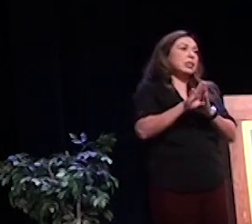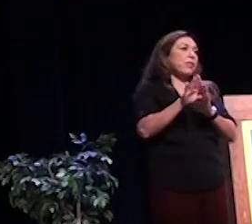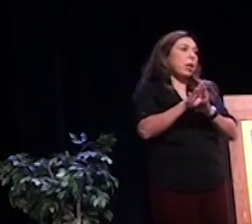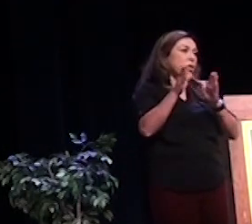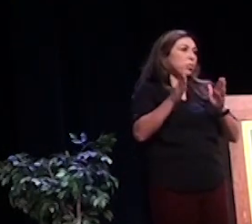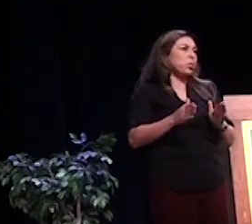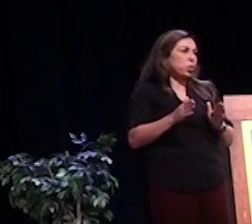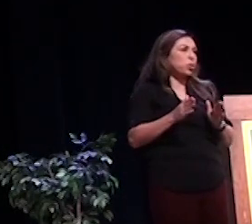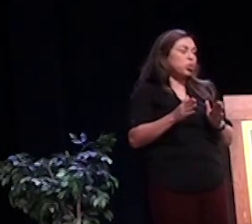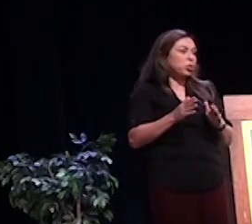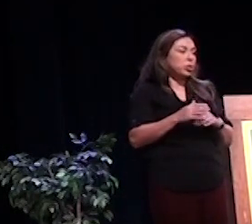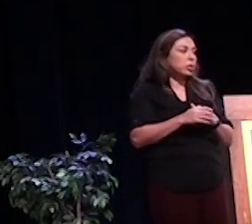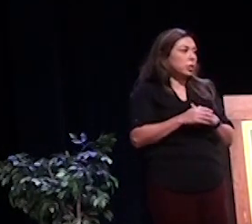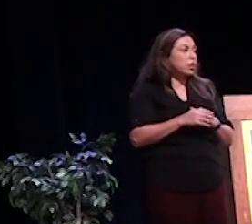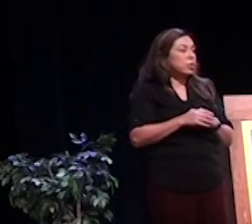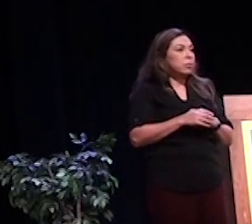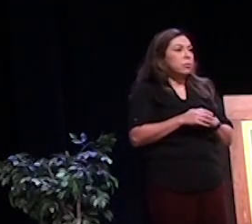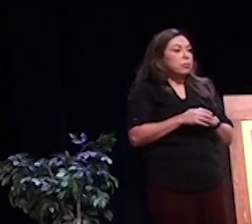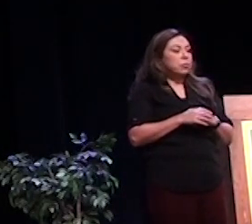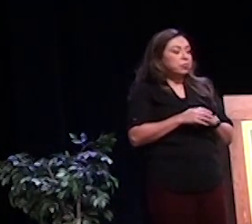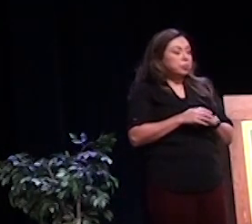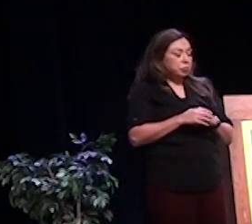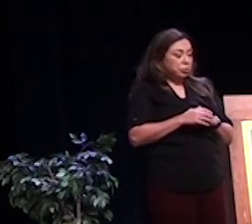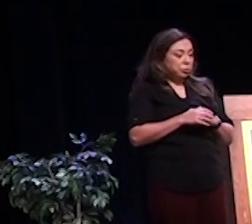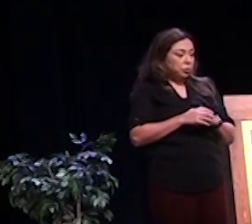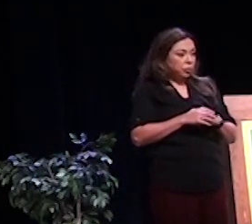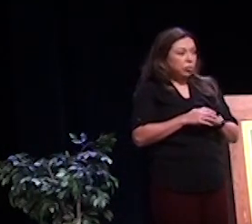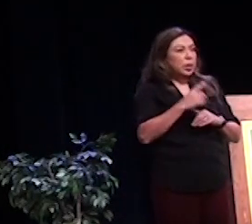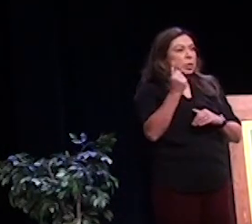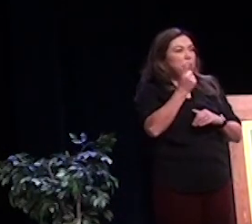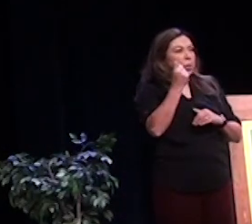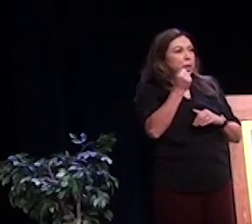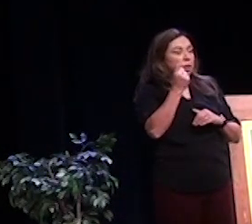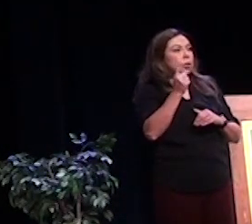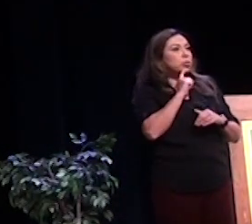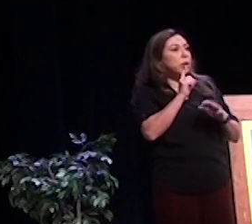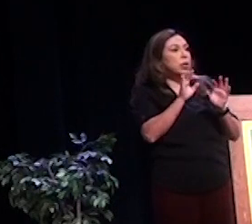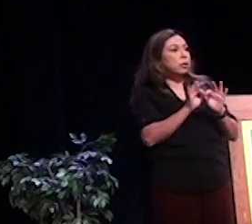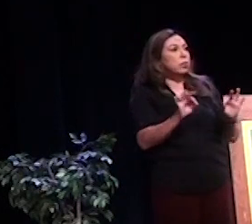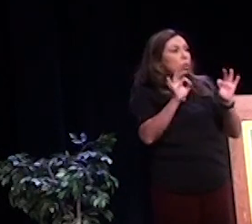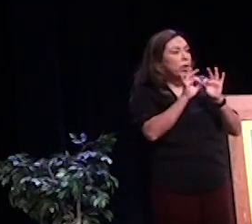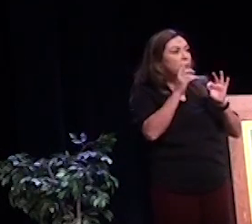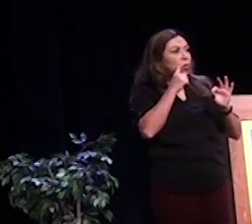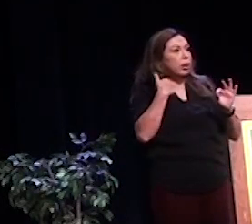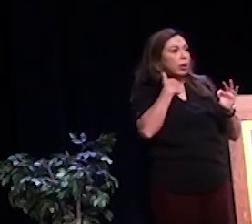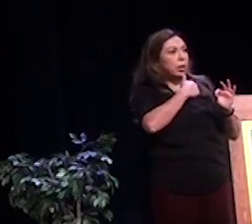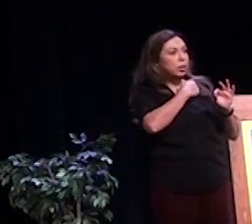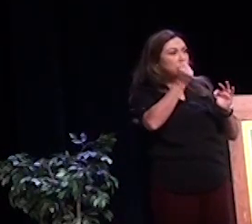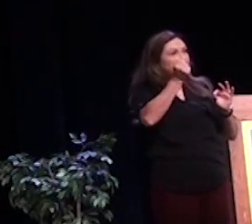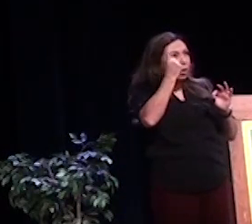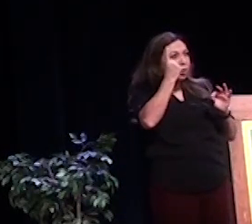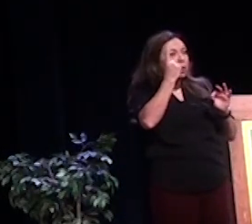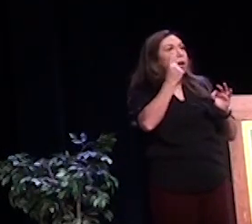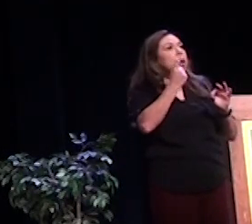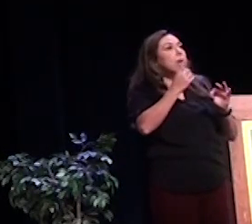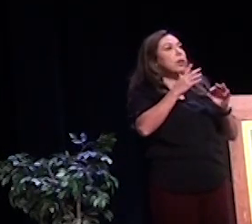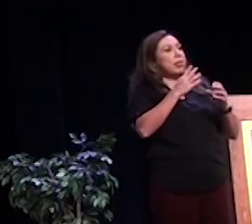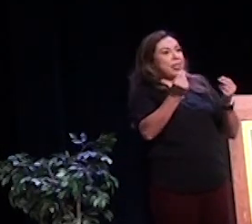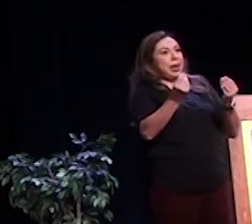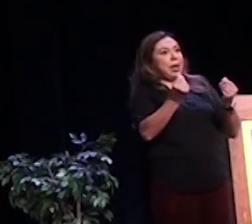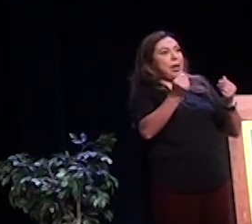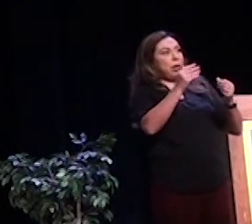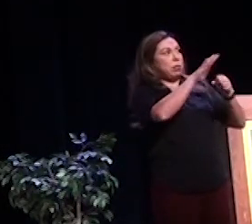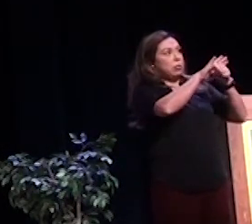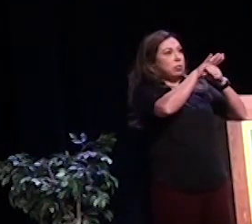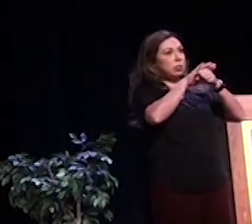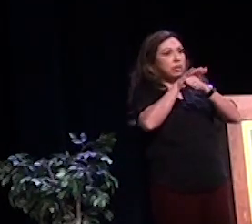developers, these emerging developers. So something that's really hard is just to understand the lay of the land and just